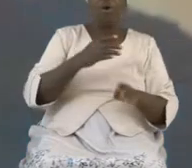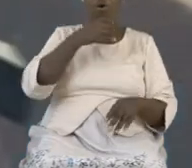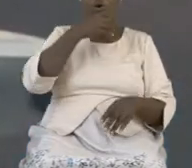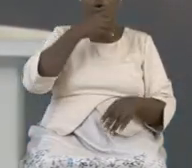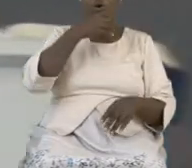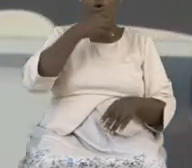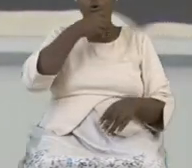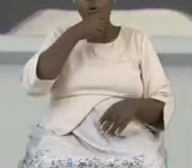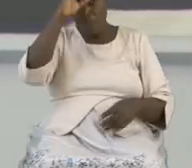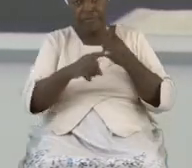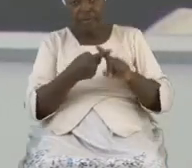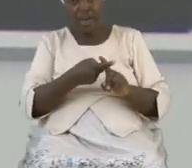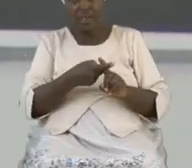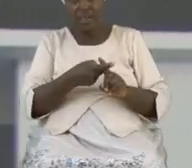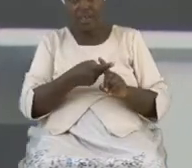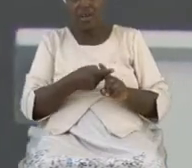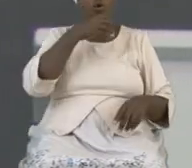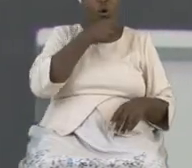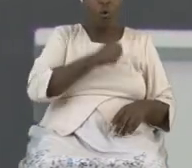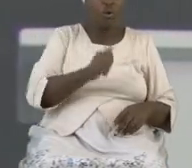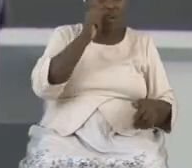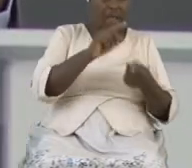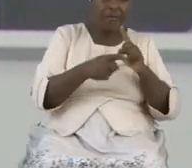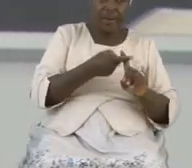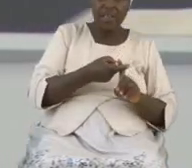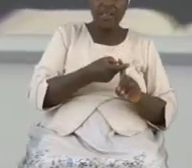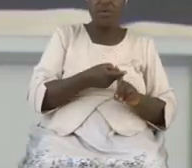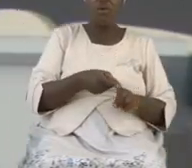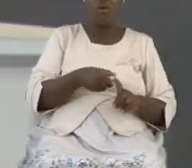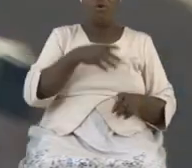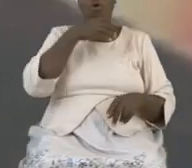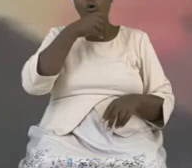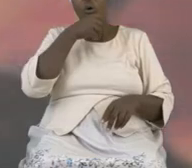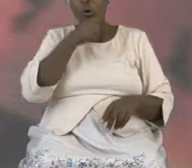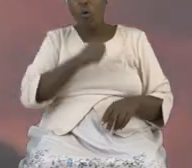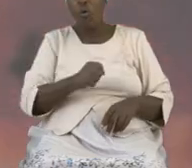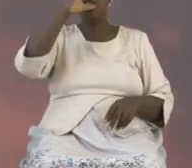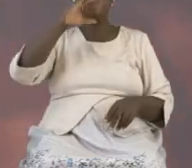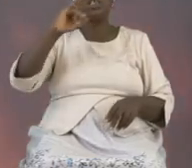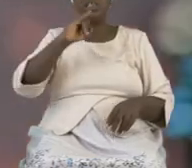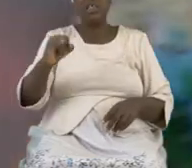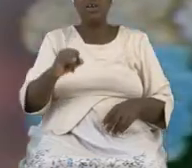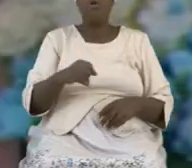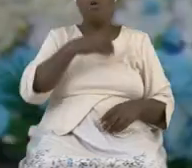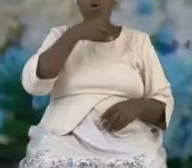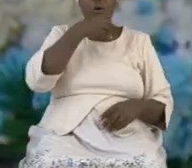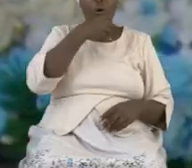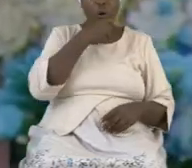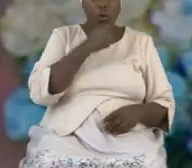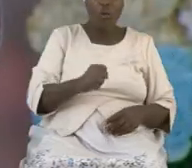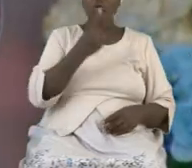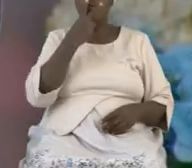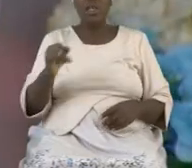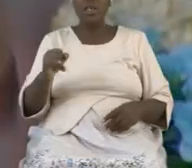boyfriend, old girlfriend, old drinking, old smoking,